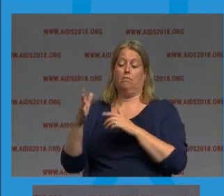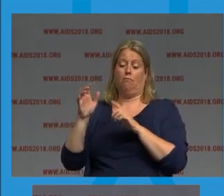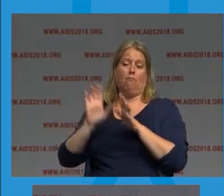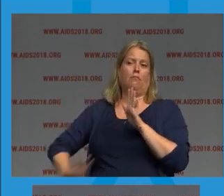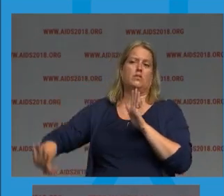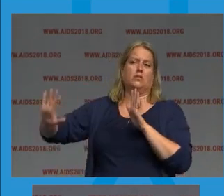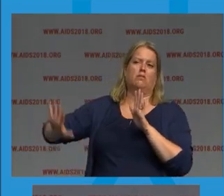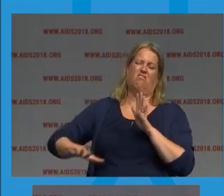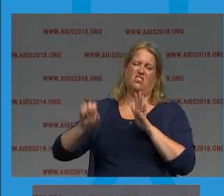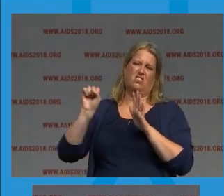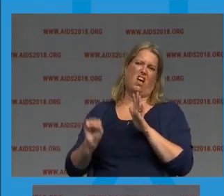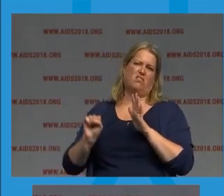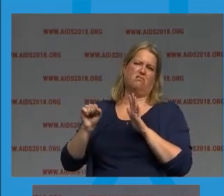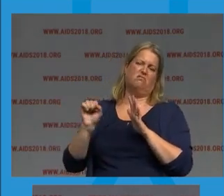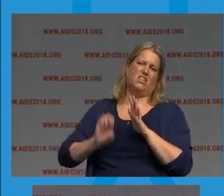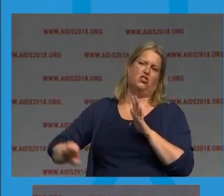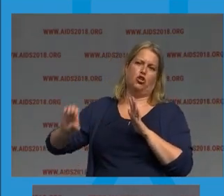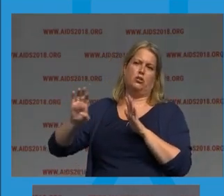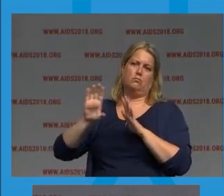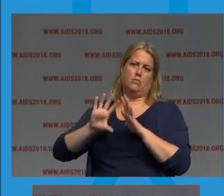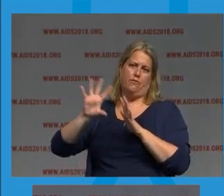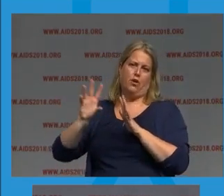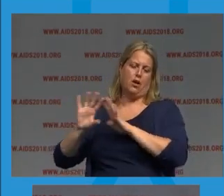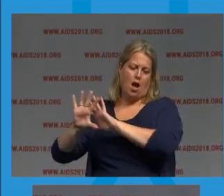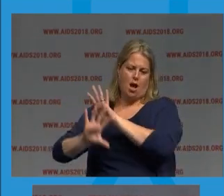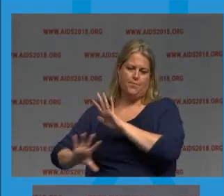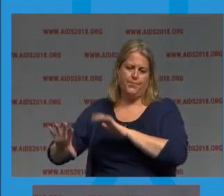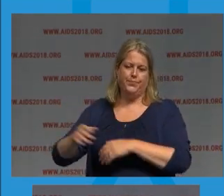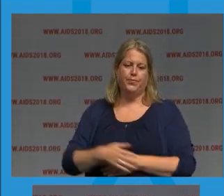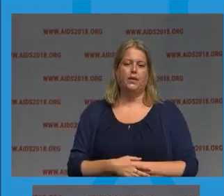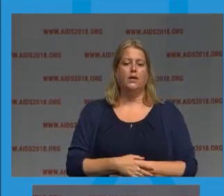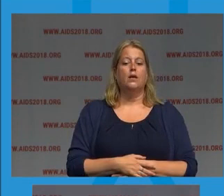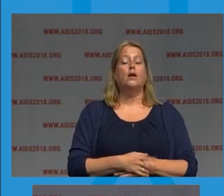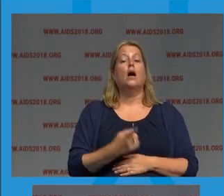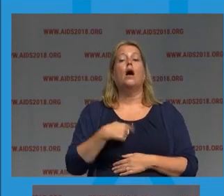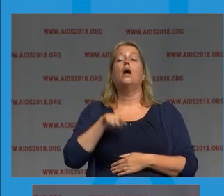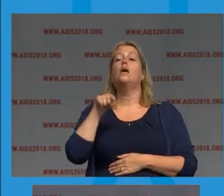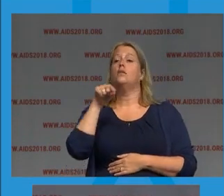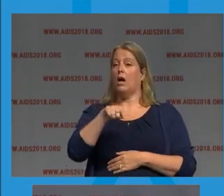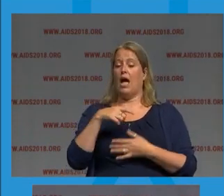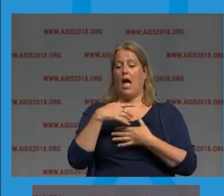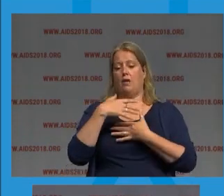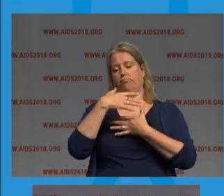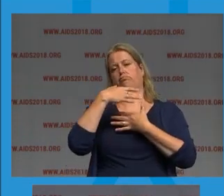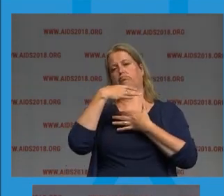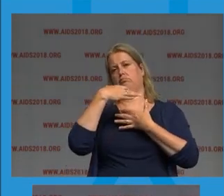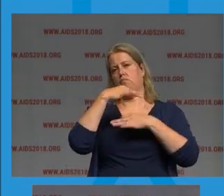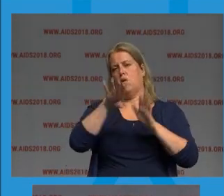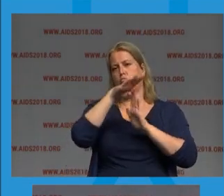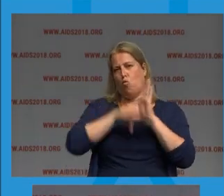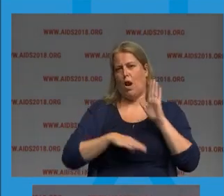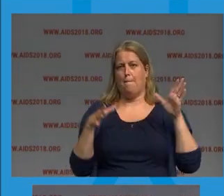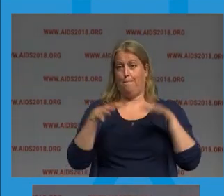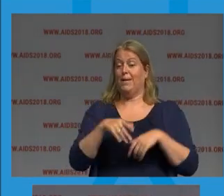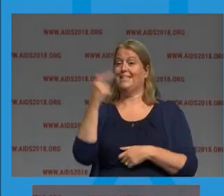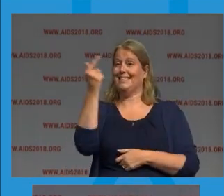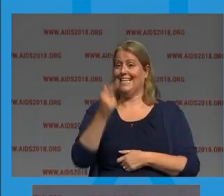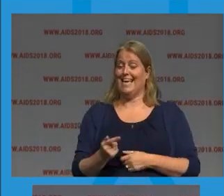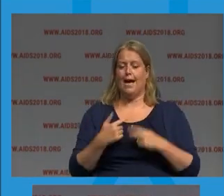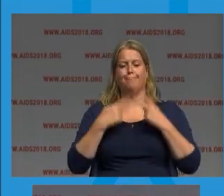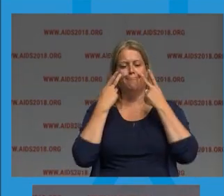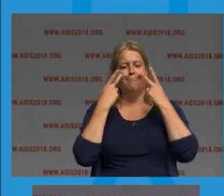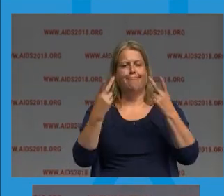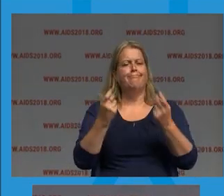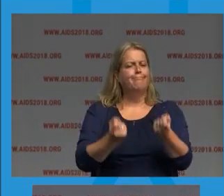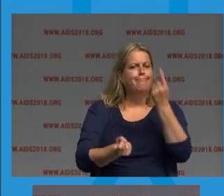Eastern Africa. So together with the SAUTI program that's being implemented by JPIGO in Tanzania, we had an opportunity to look at